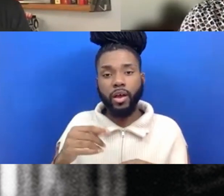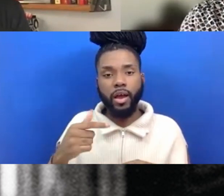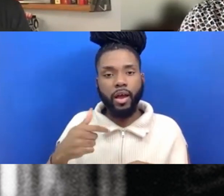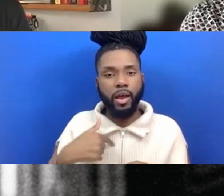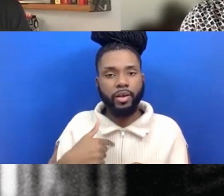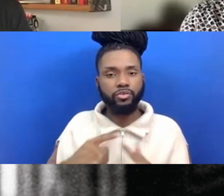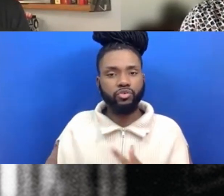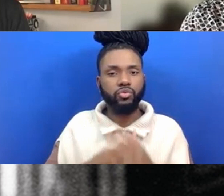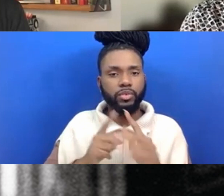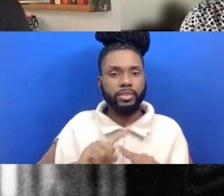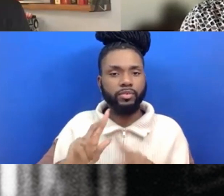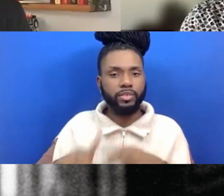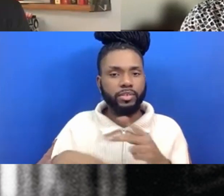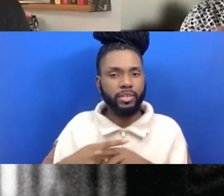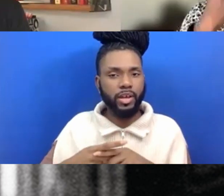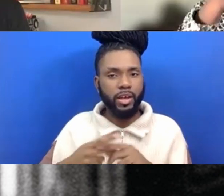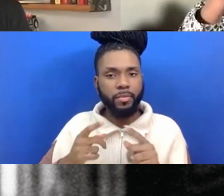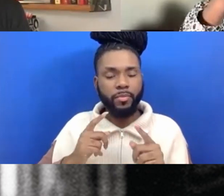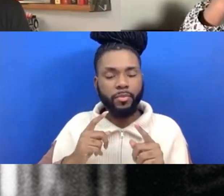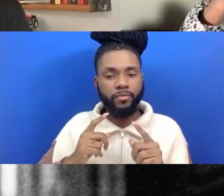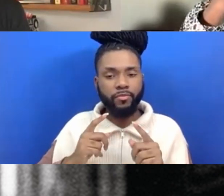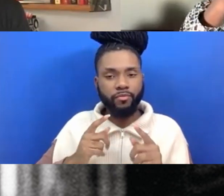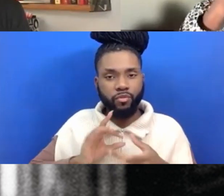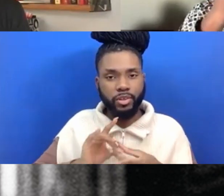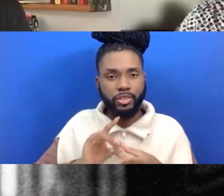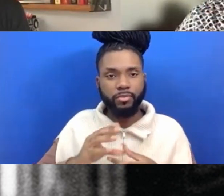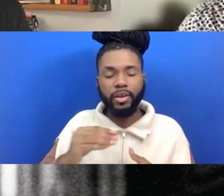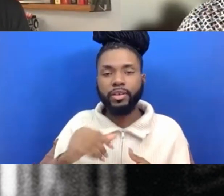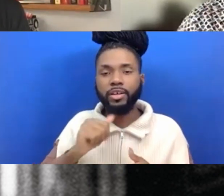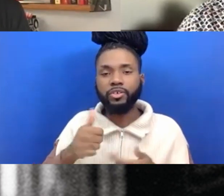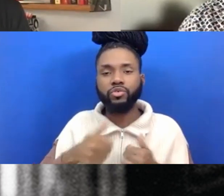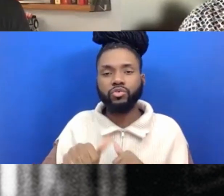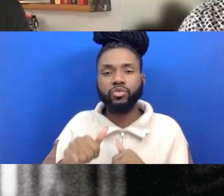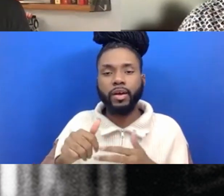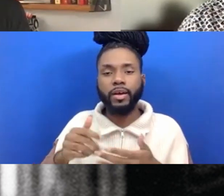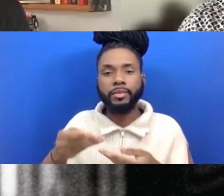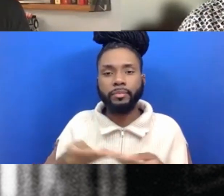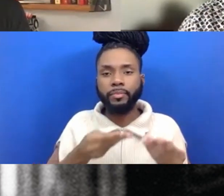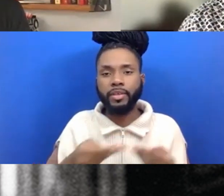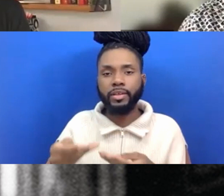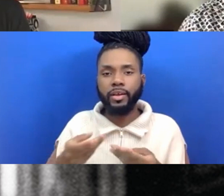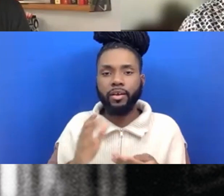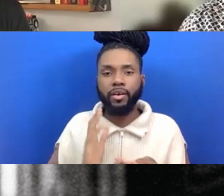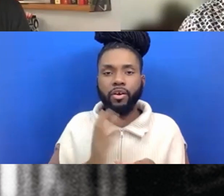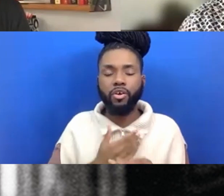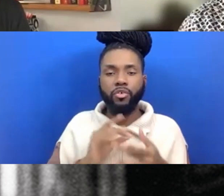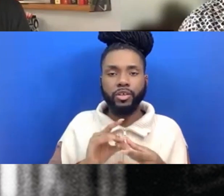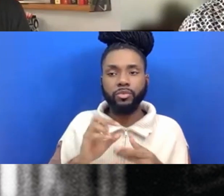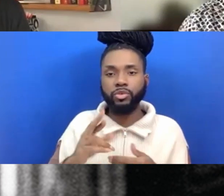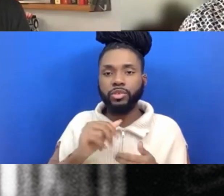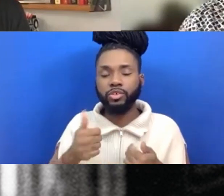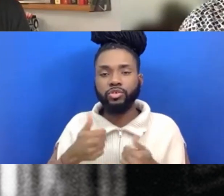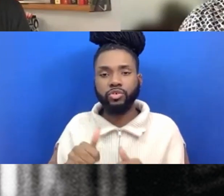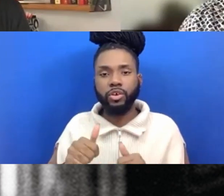relationship, and not trying to mediate or triangulate a relationship between myself, a reader